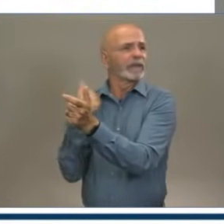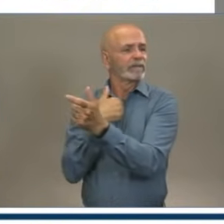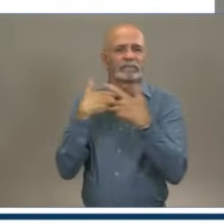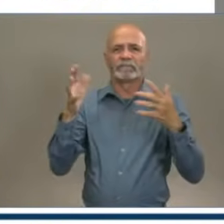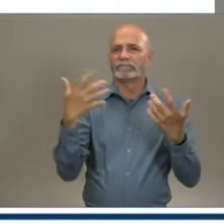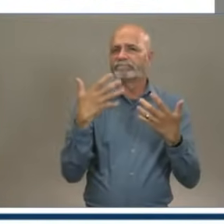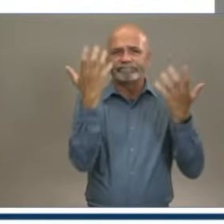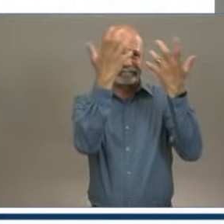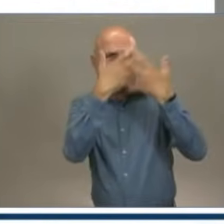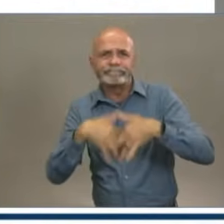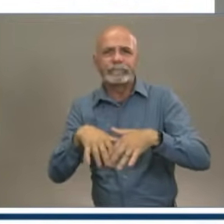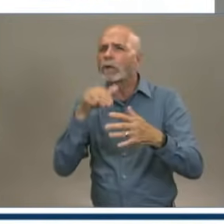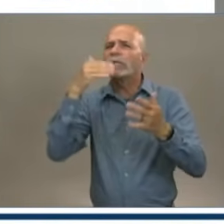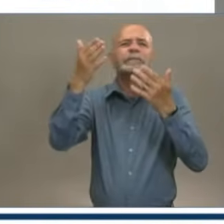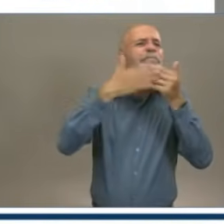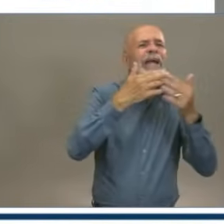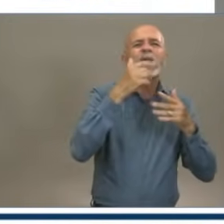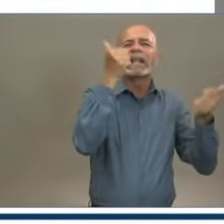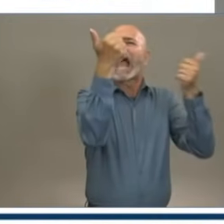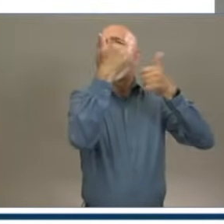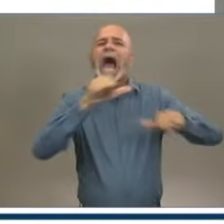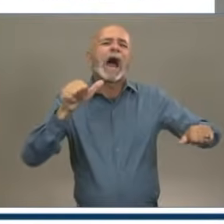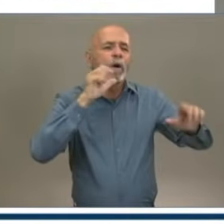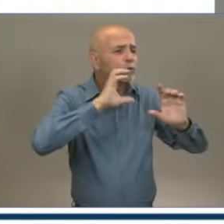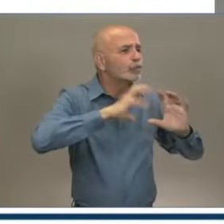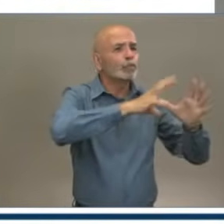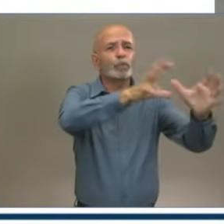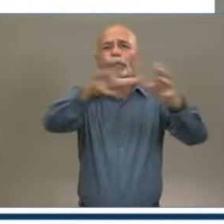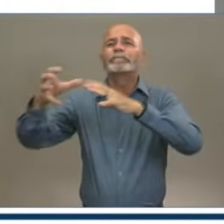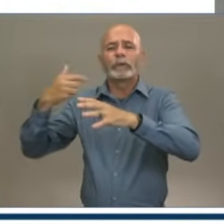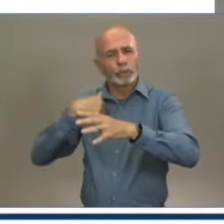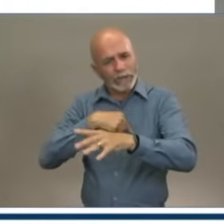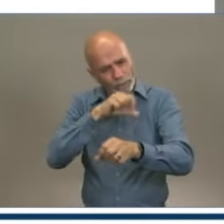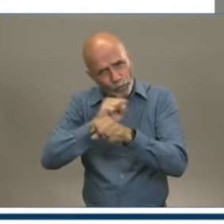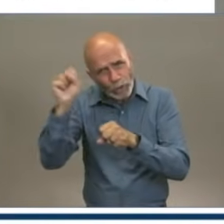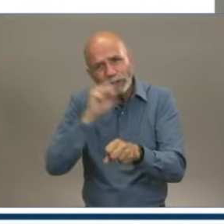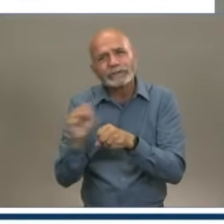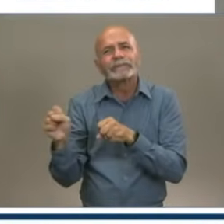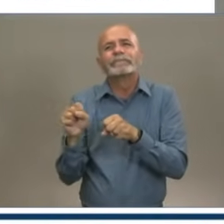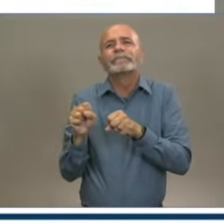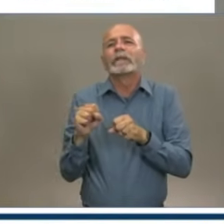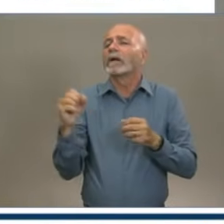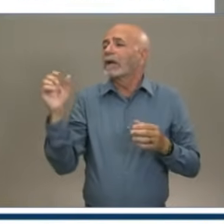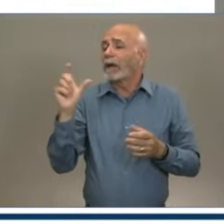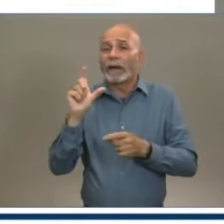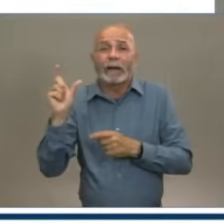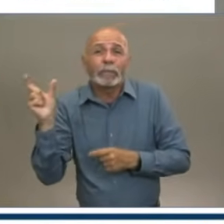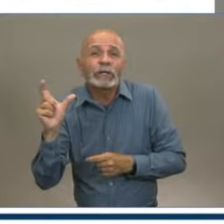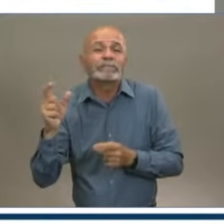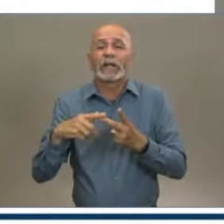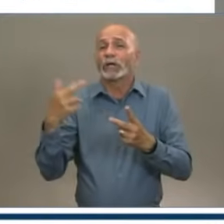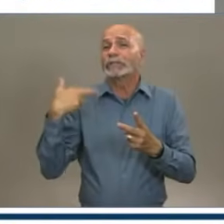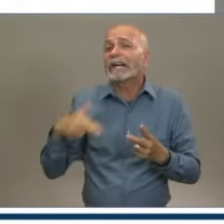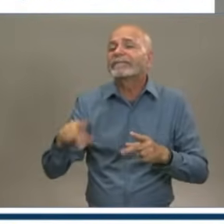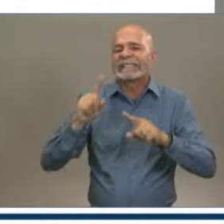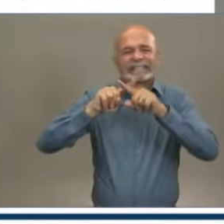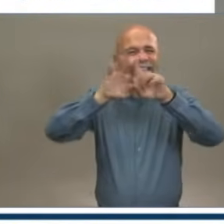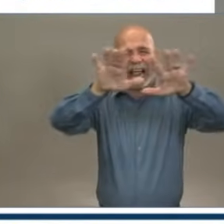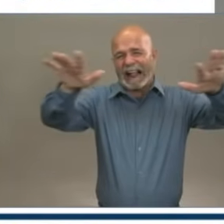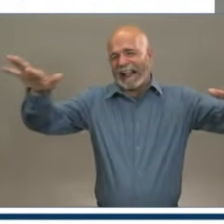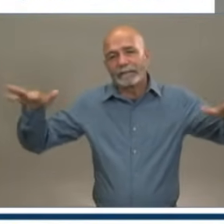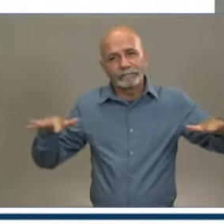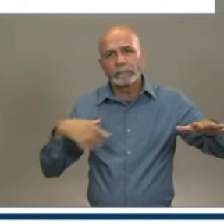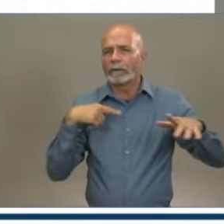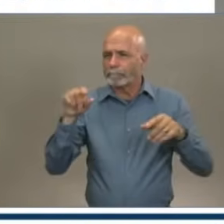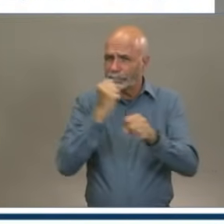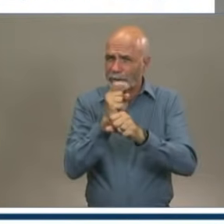communities, including our Muslim communities around ensuring everybody has good access